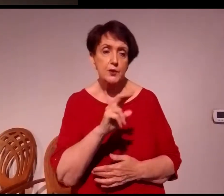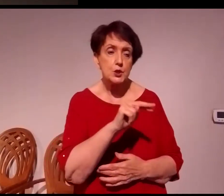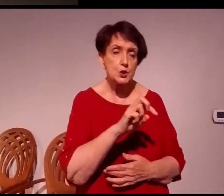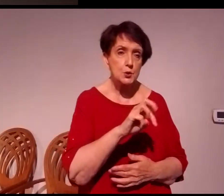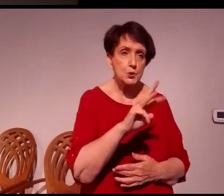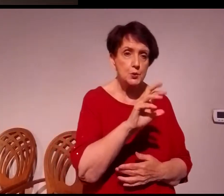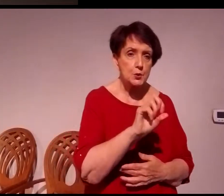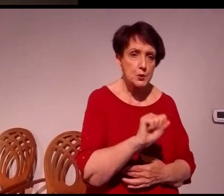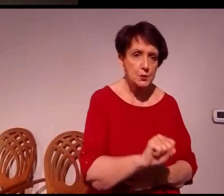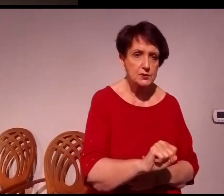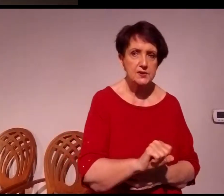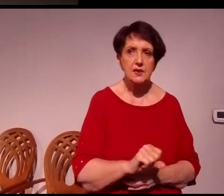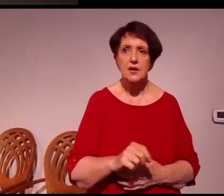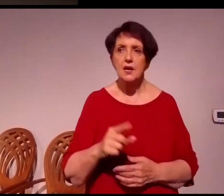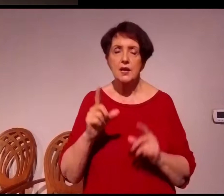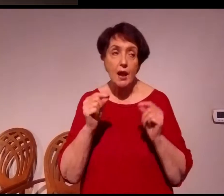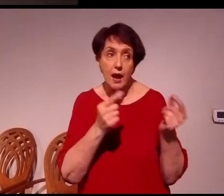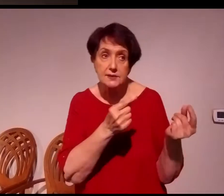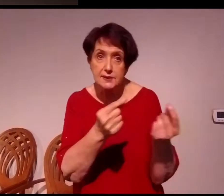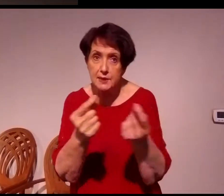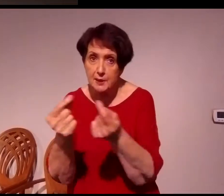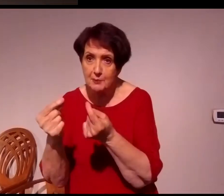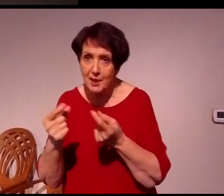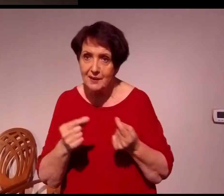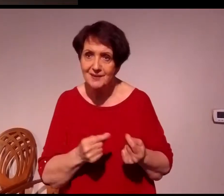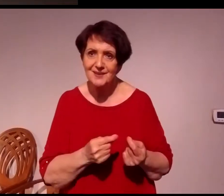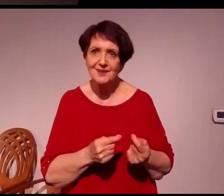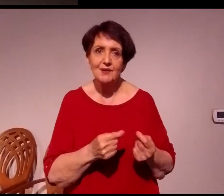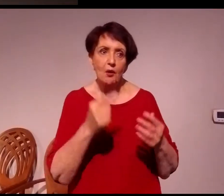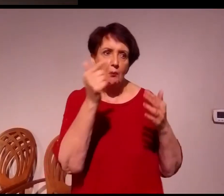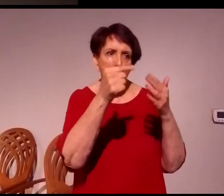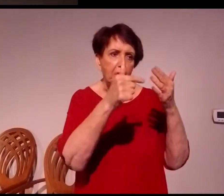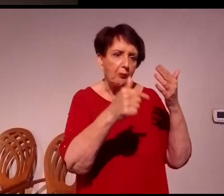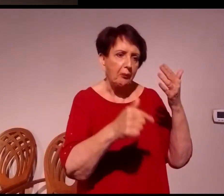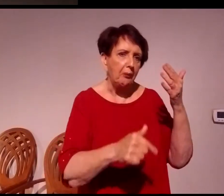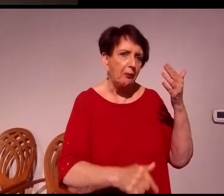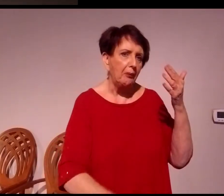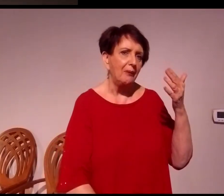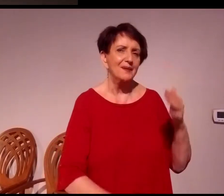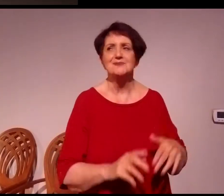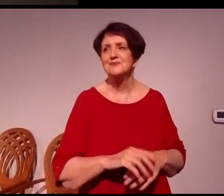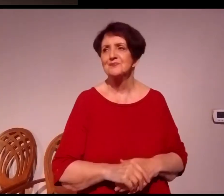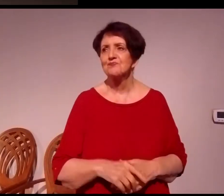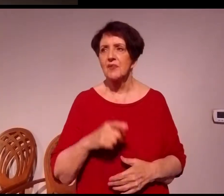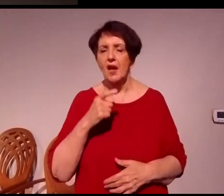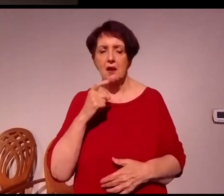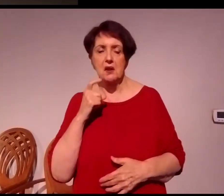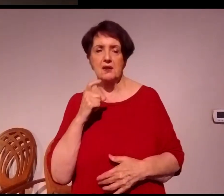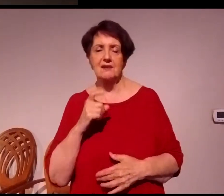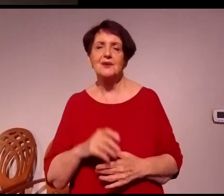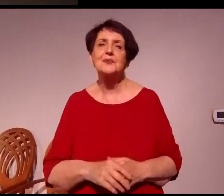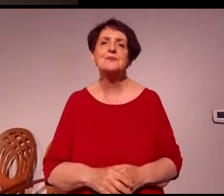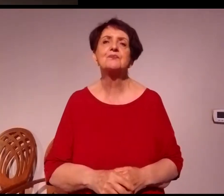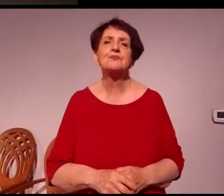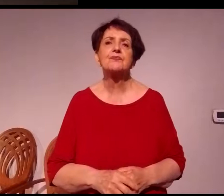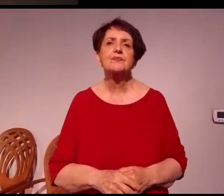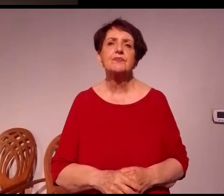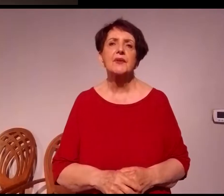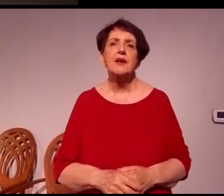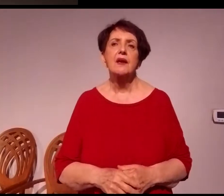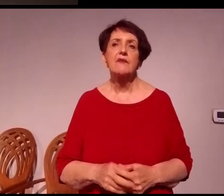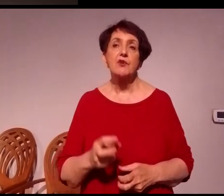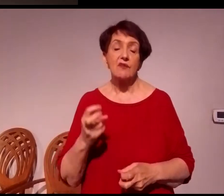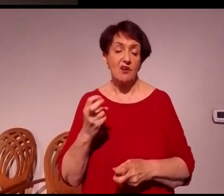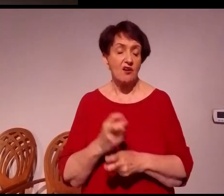news, gossip, all kinds of things we can be addicted to. When we have a hard time